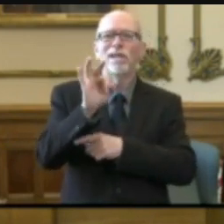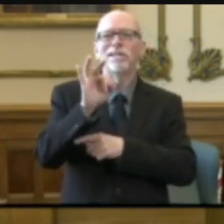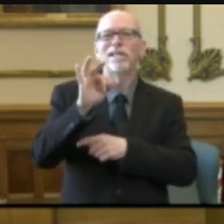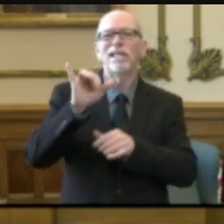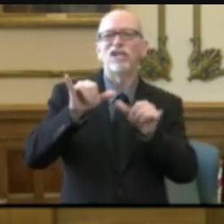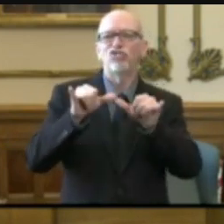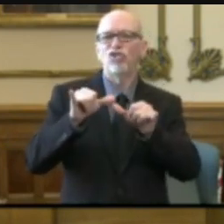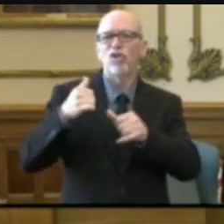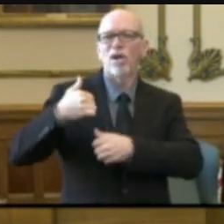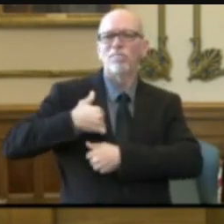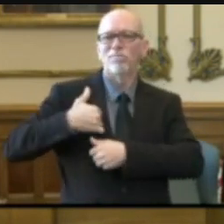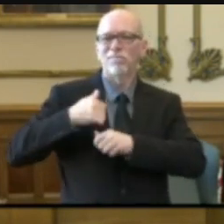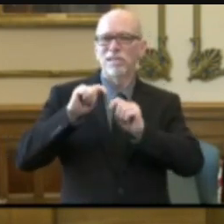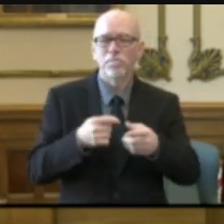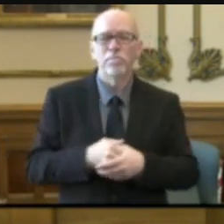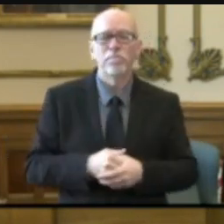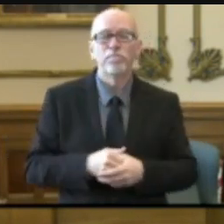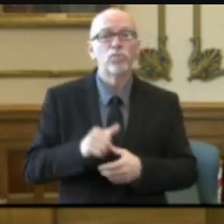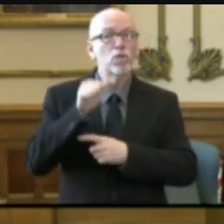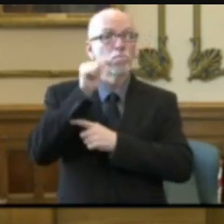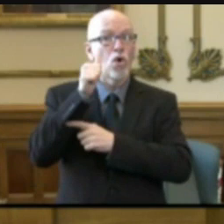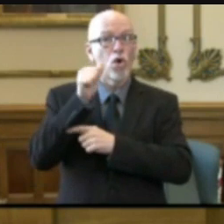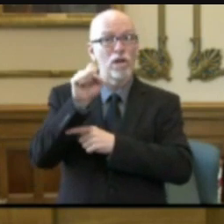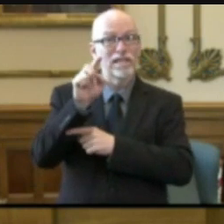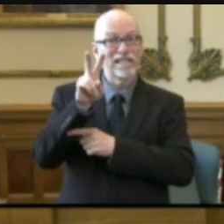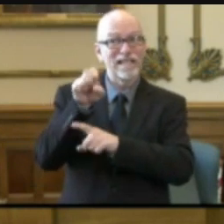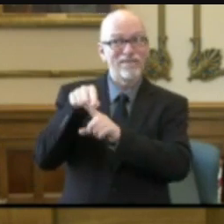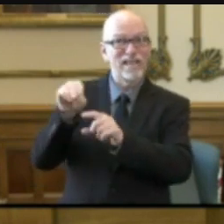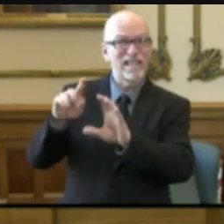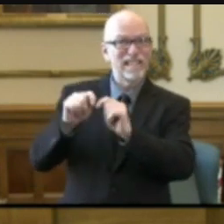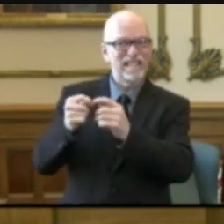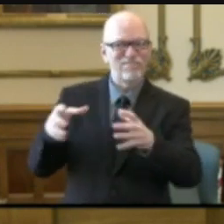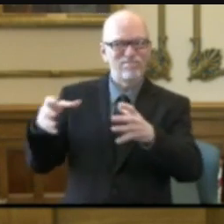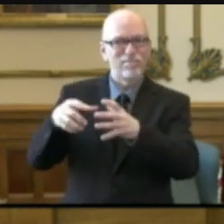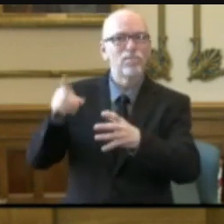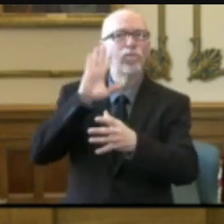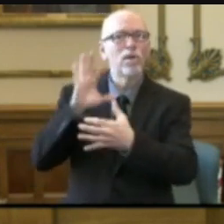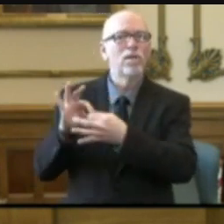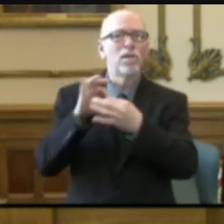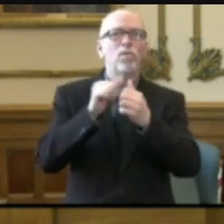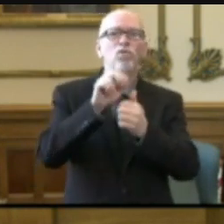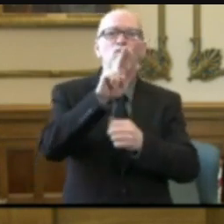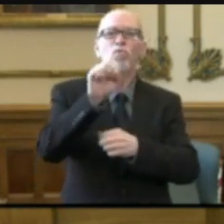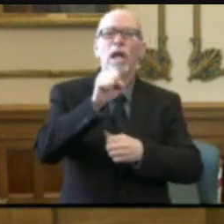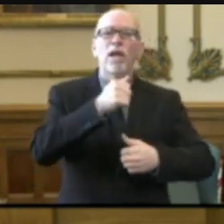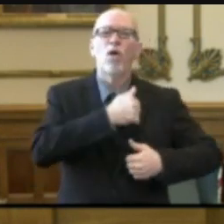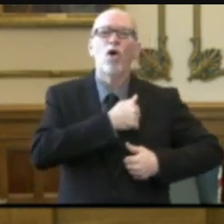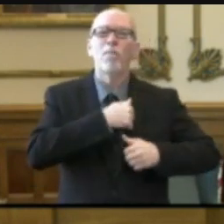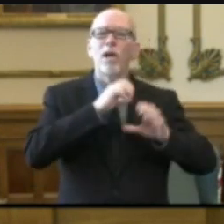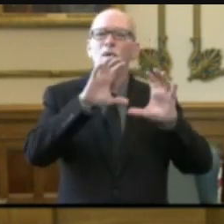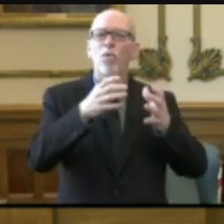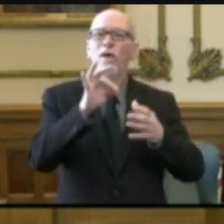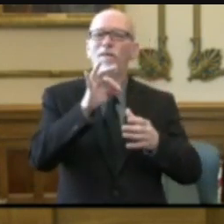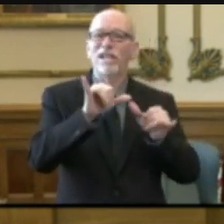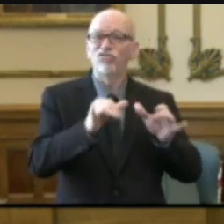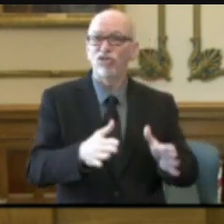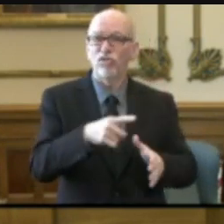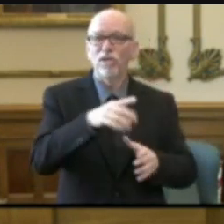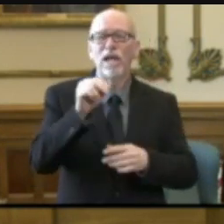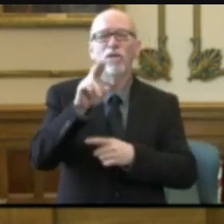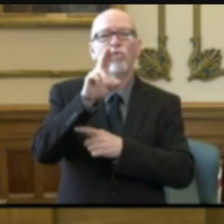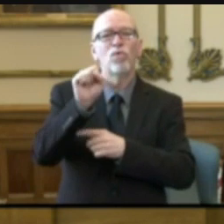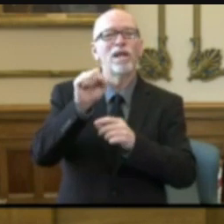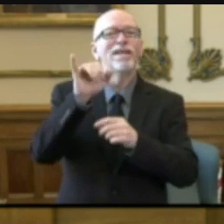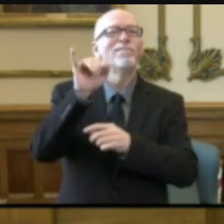Combat Team. Tomorrow, Steve and his team will link up with members of the U.S. Army Corps of Engineers and Indiana State Department